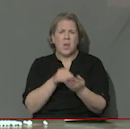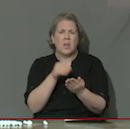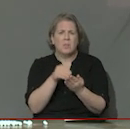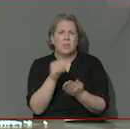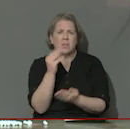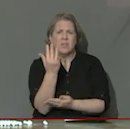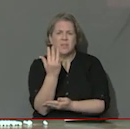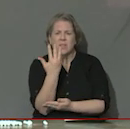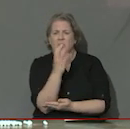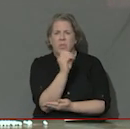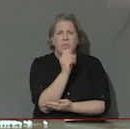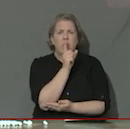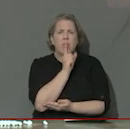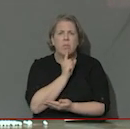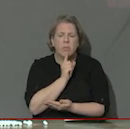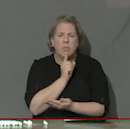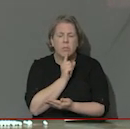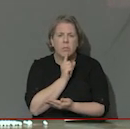1,950,000.